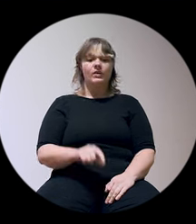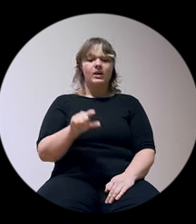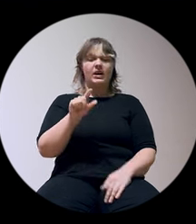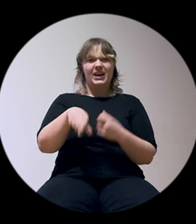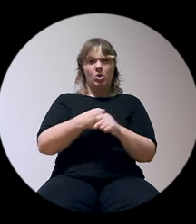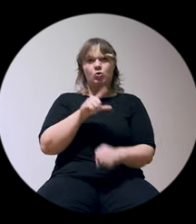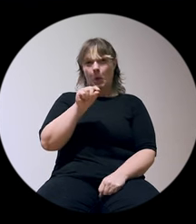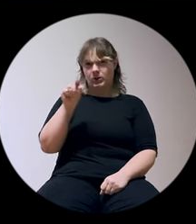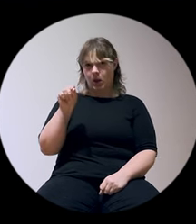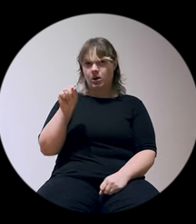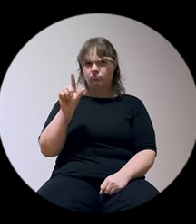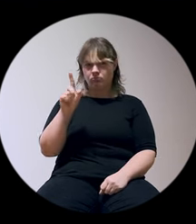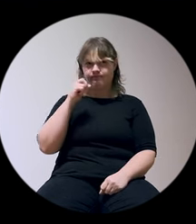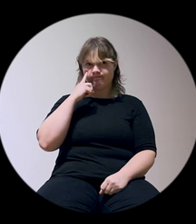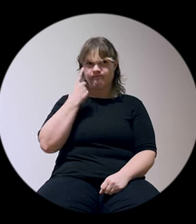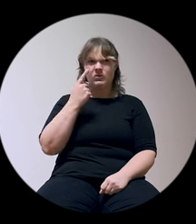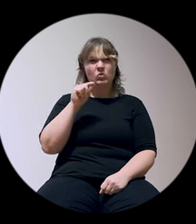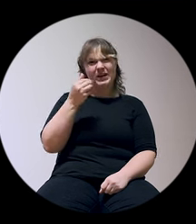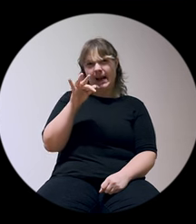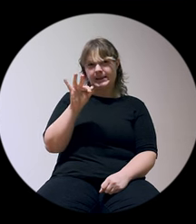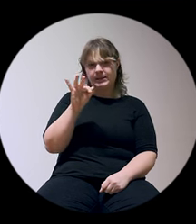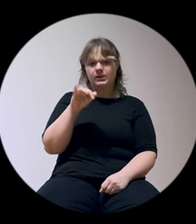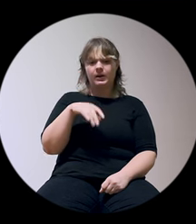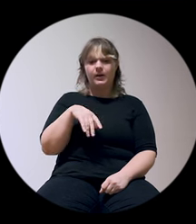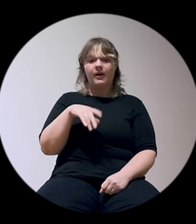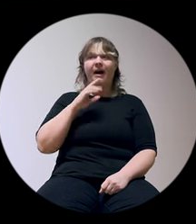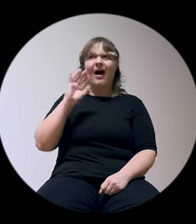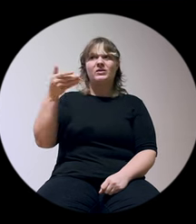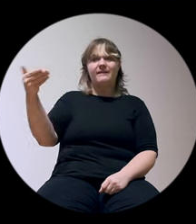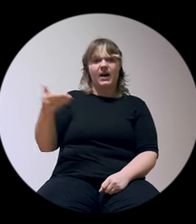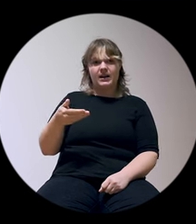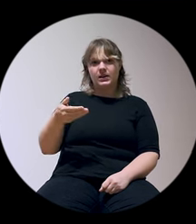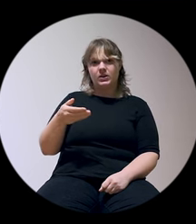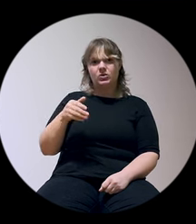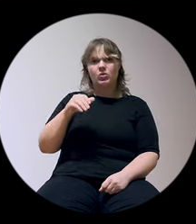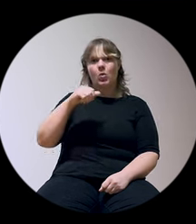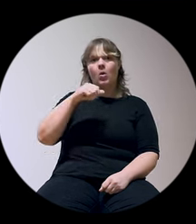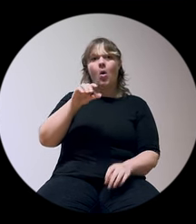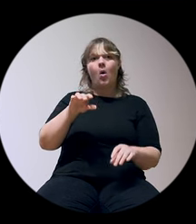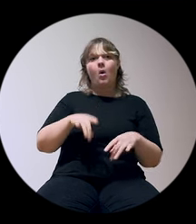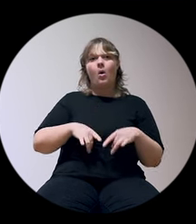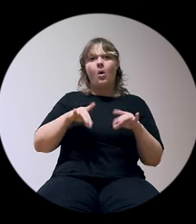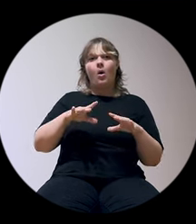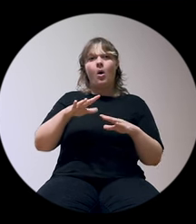2020, I believe, well, maybe 2019, I was invited out to Australia to